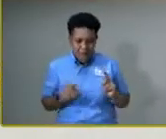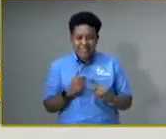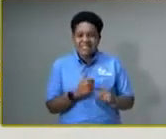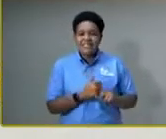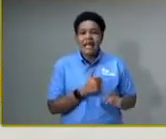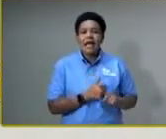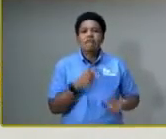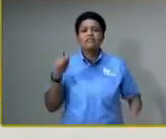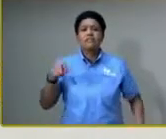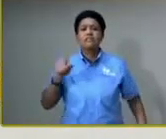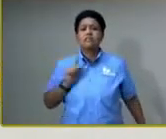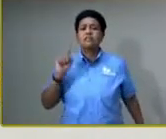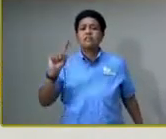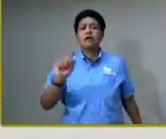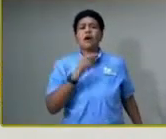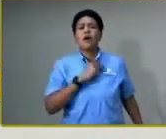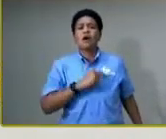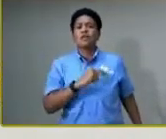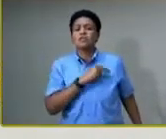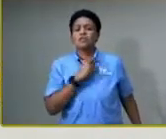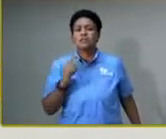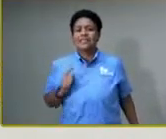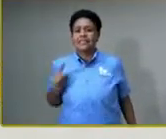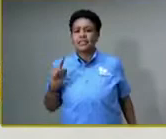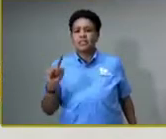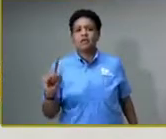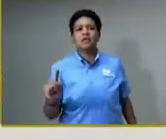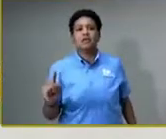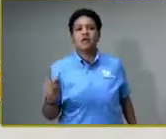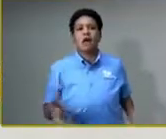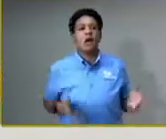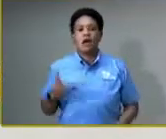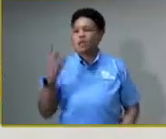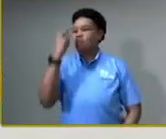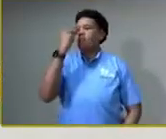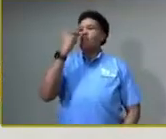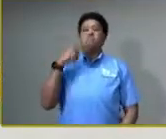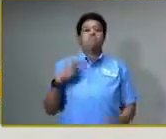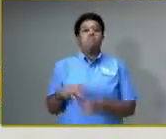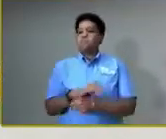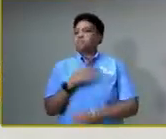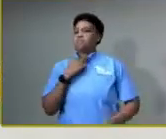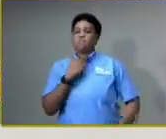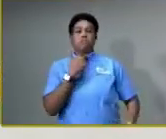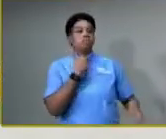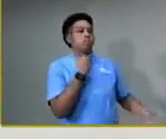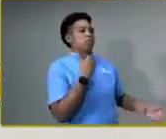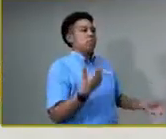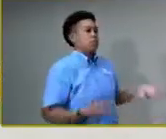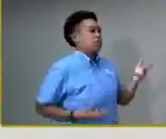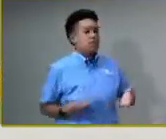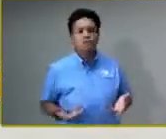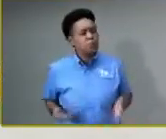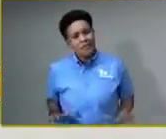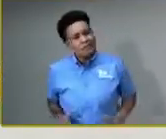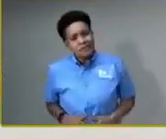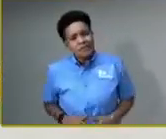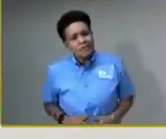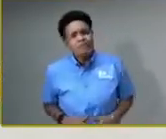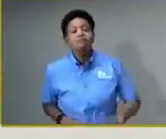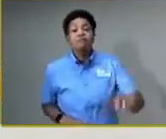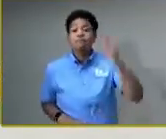needing hospital care not to be able to get hospital care. The other challenge,